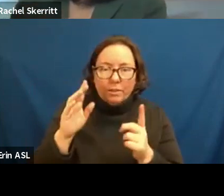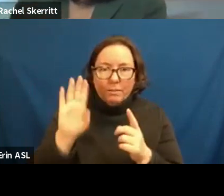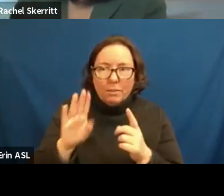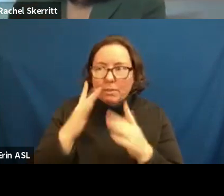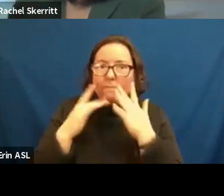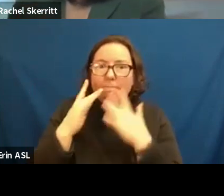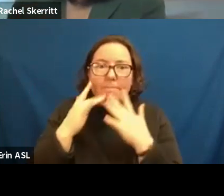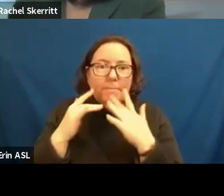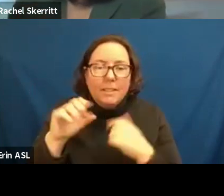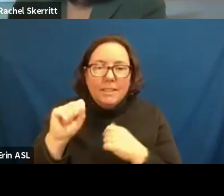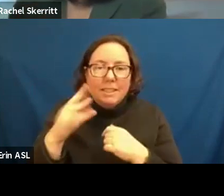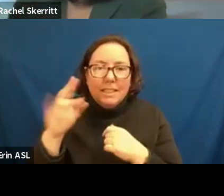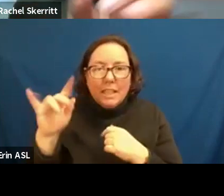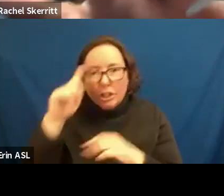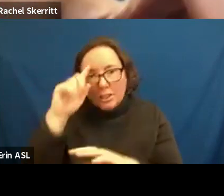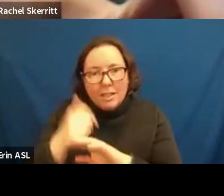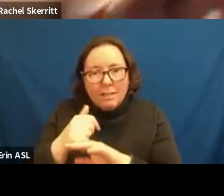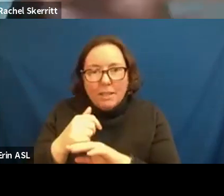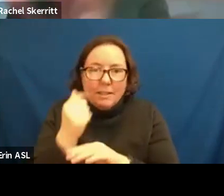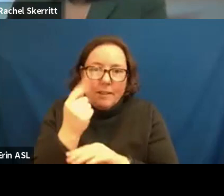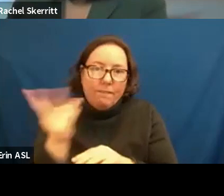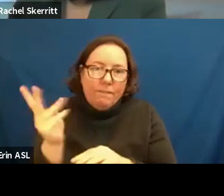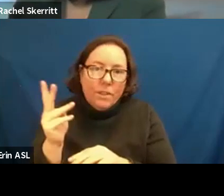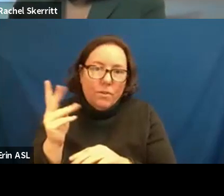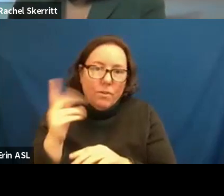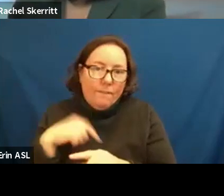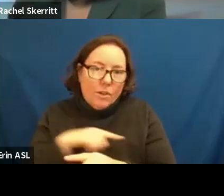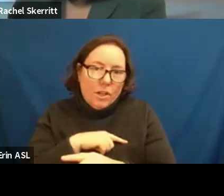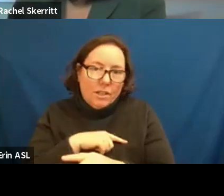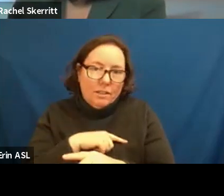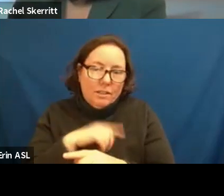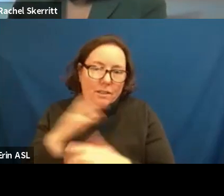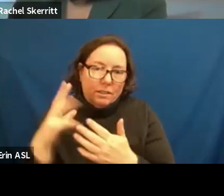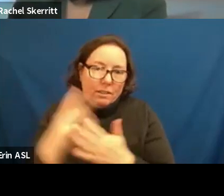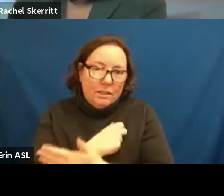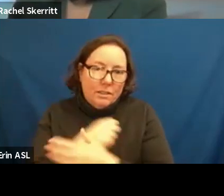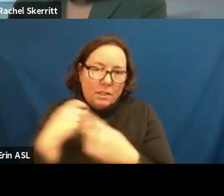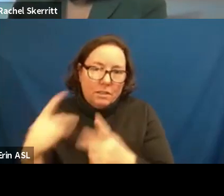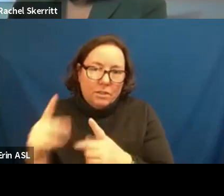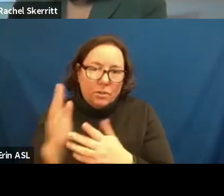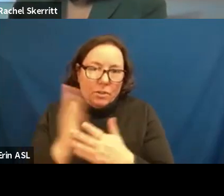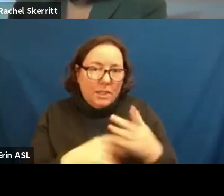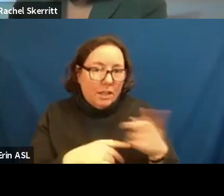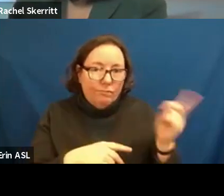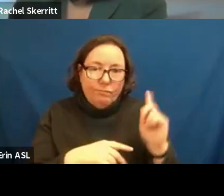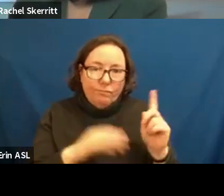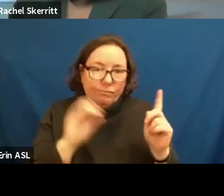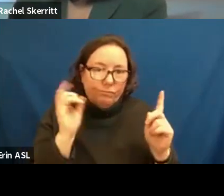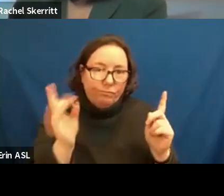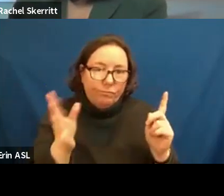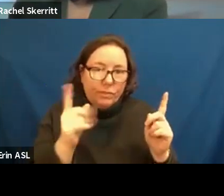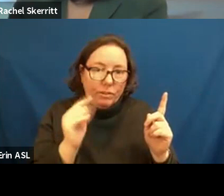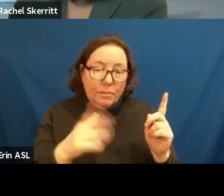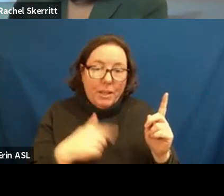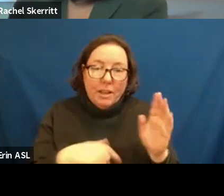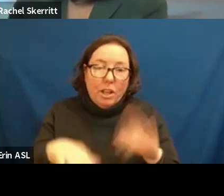mindset, with the underlying expectation that some children will access opportunity and some won't. I grew up white in JP and